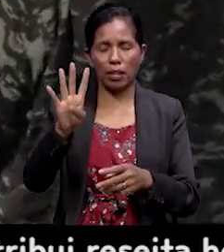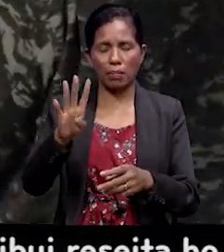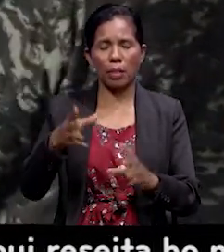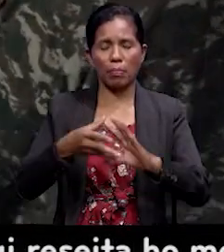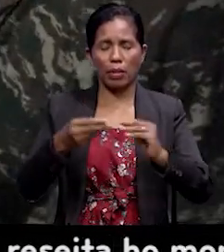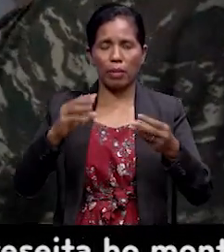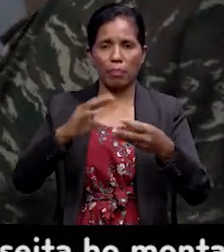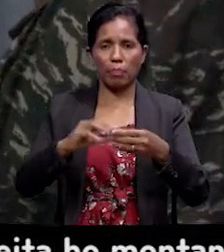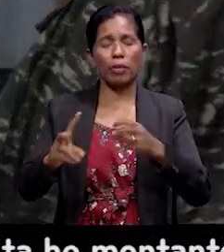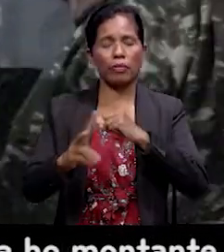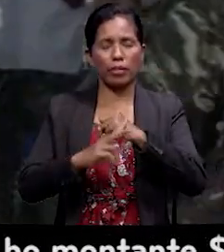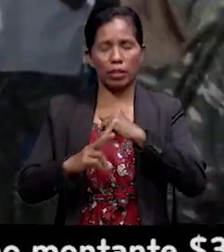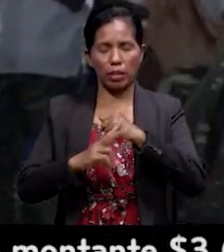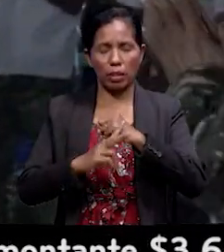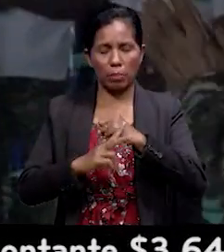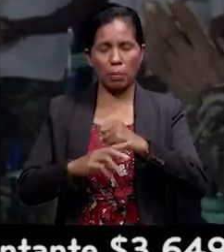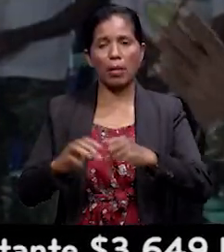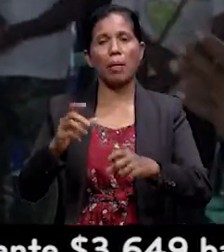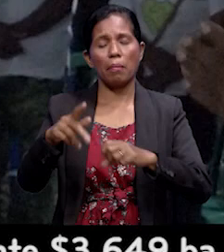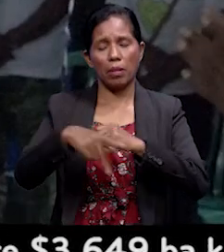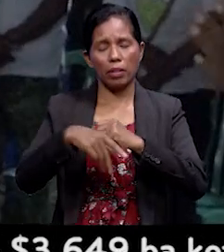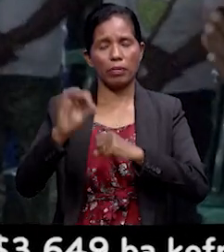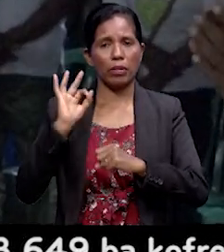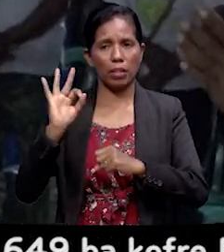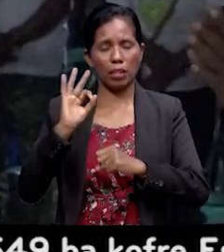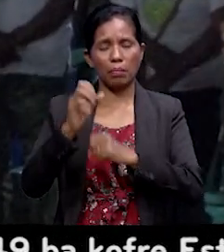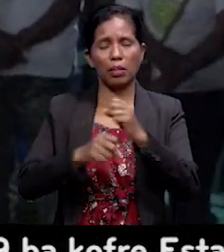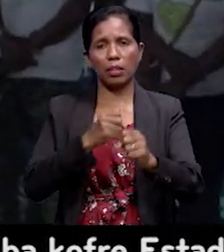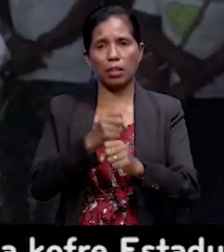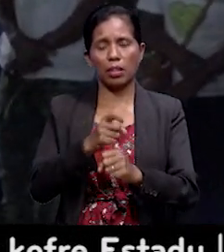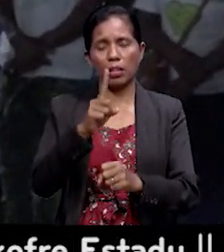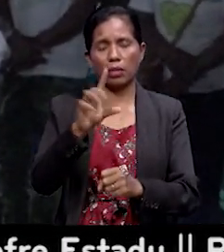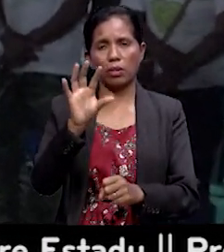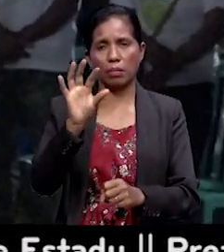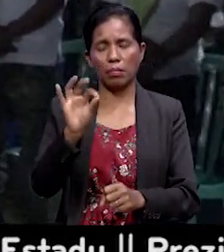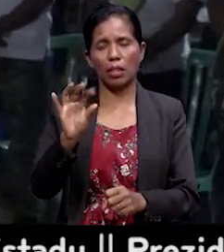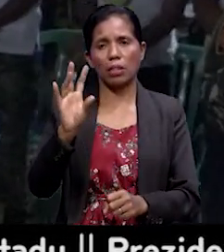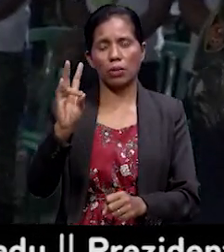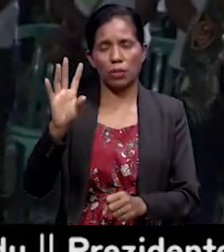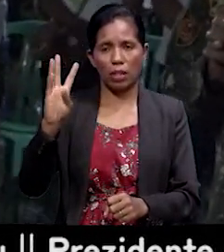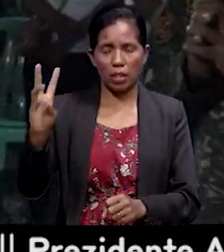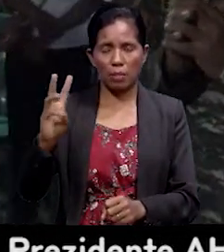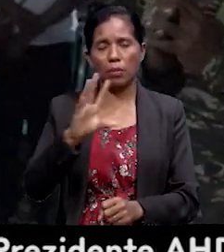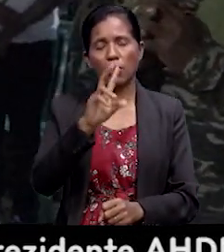vitima diferencia interna Fretilin tinan rihunida atusia hitunulu resinen to rihun ida